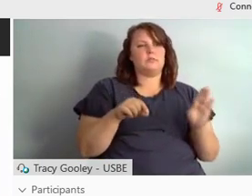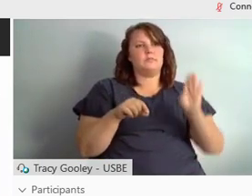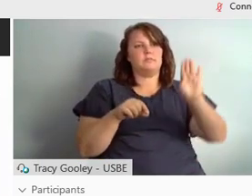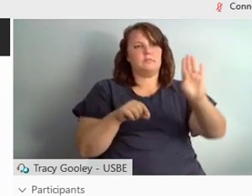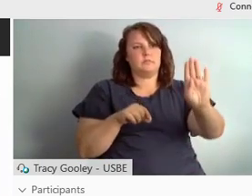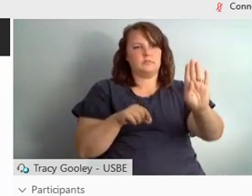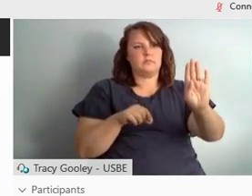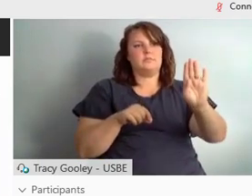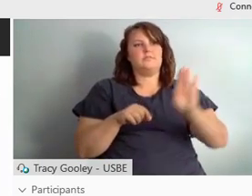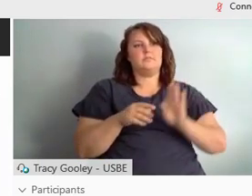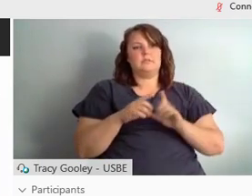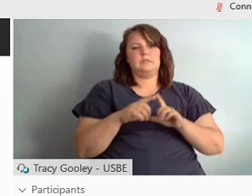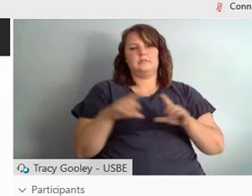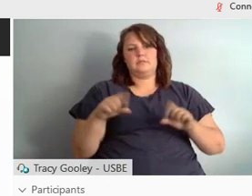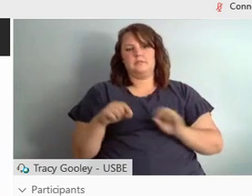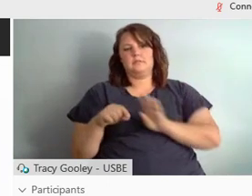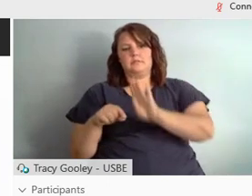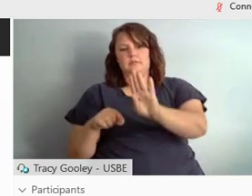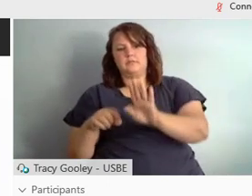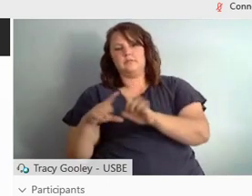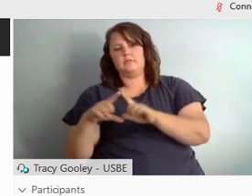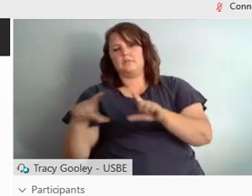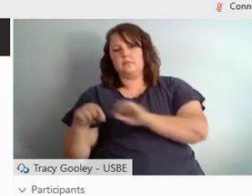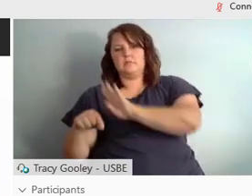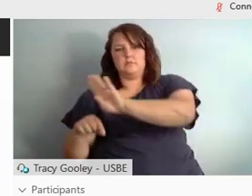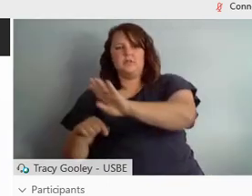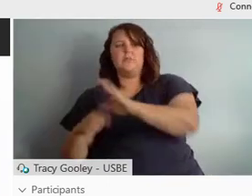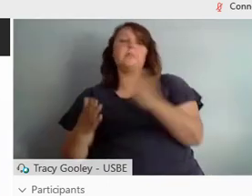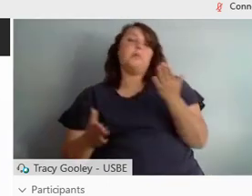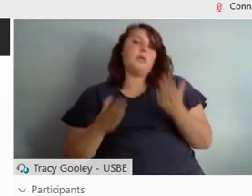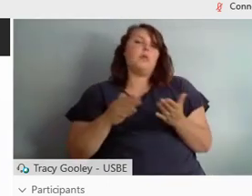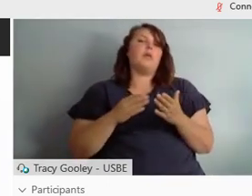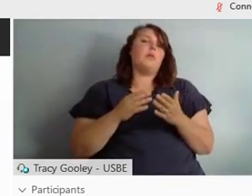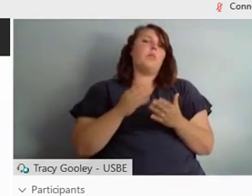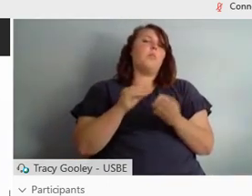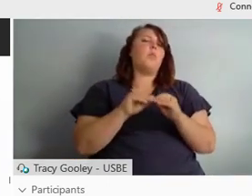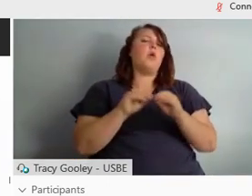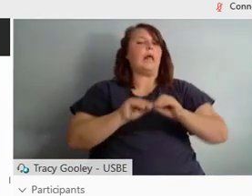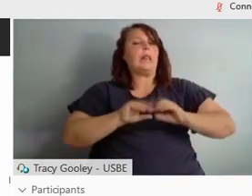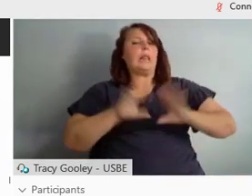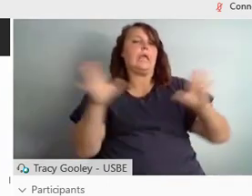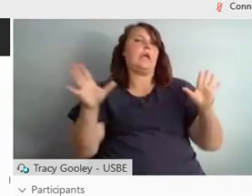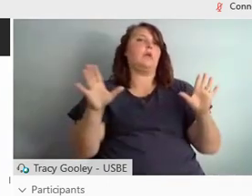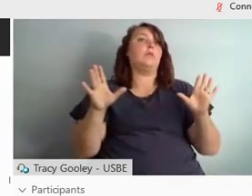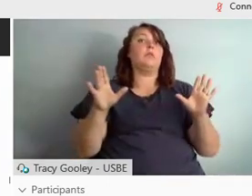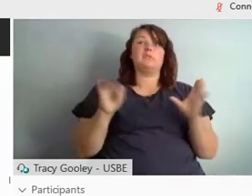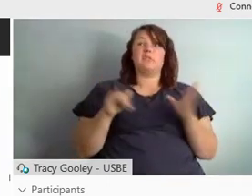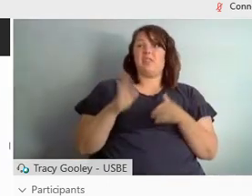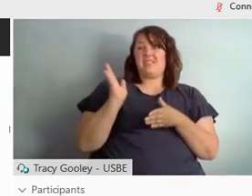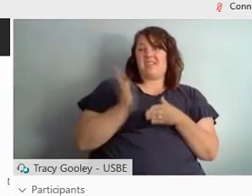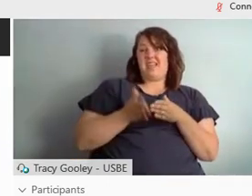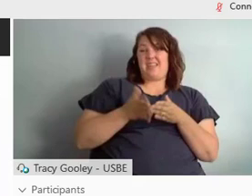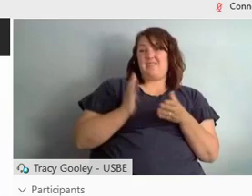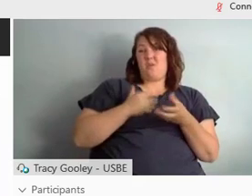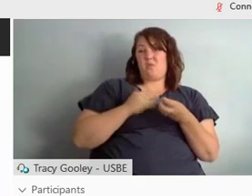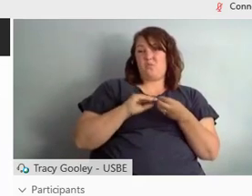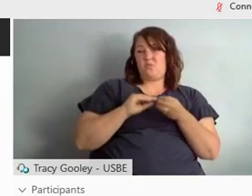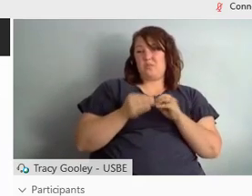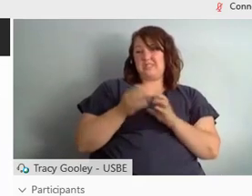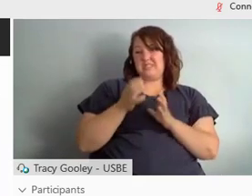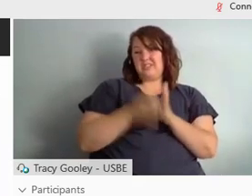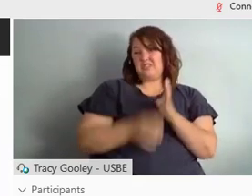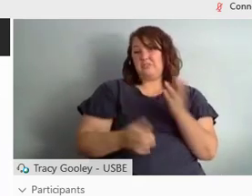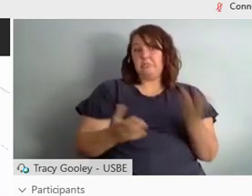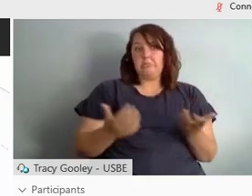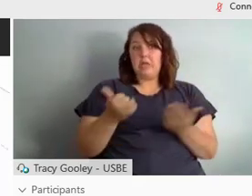greater division between the answer selections for those students. And that is the end of our numeracy